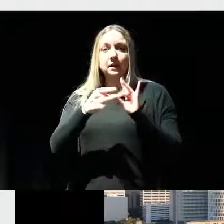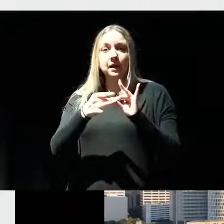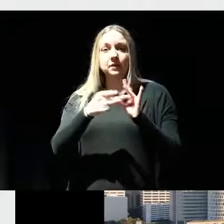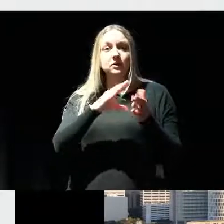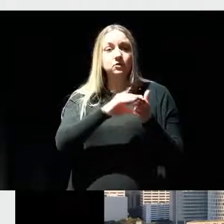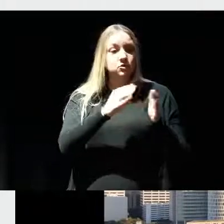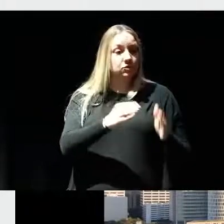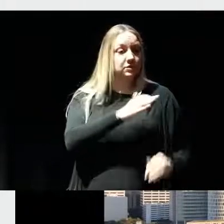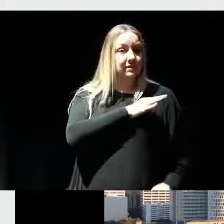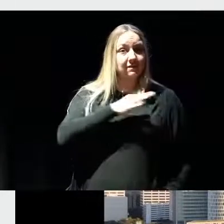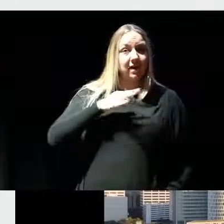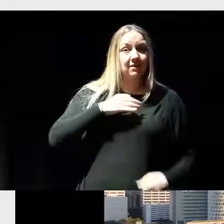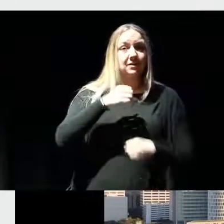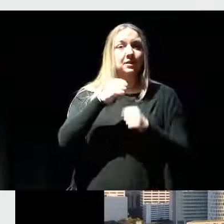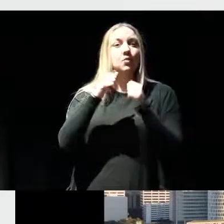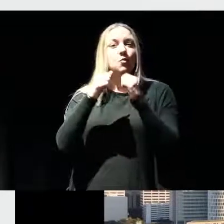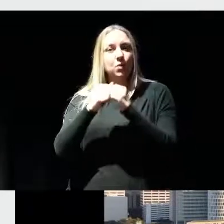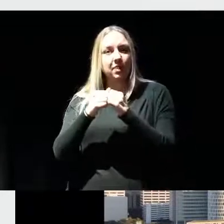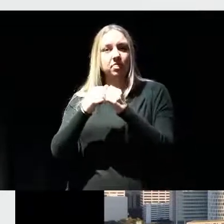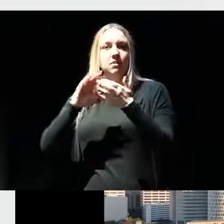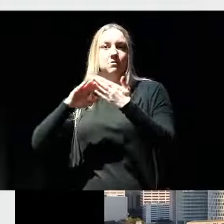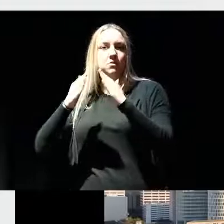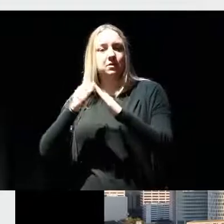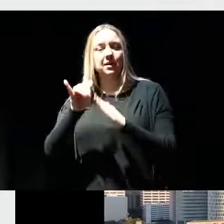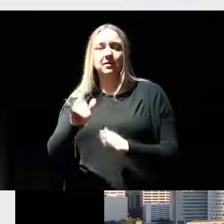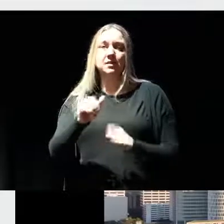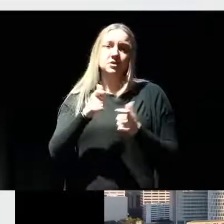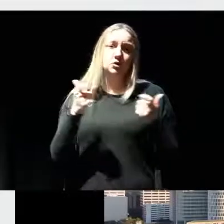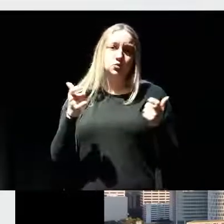and makers, as I mentioned, nationally and internationally.